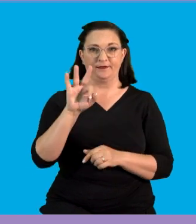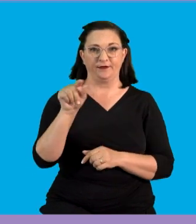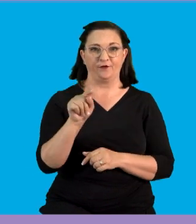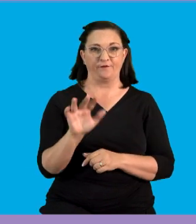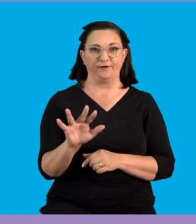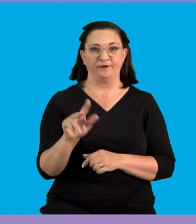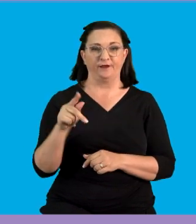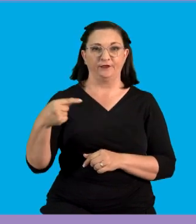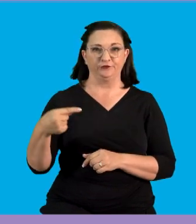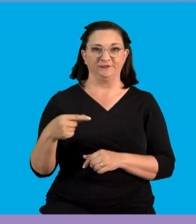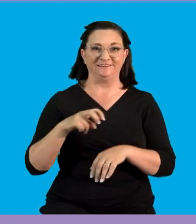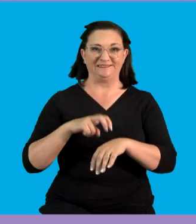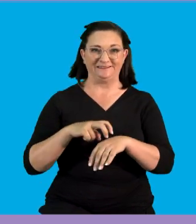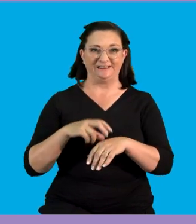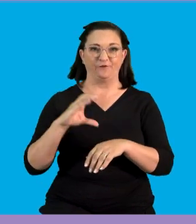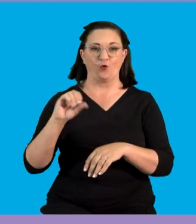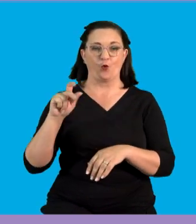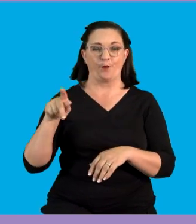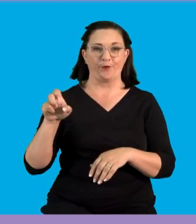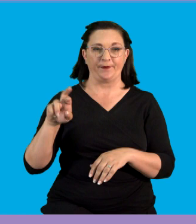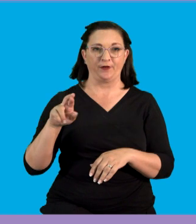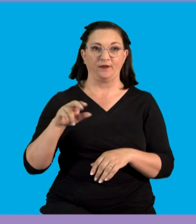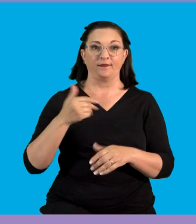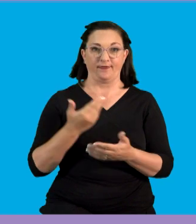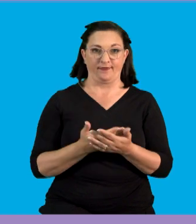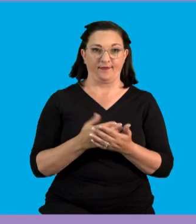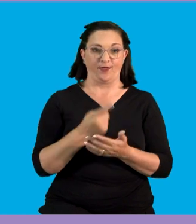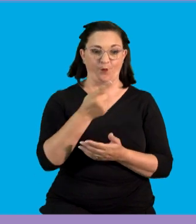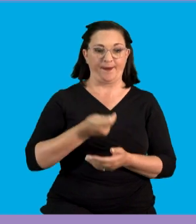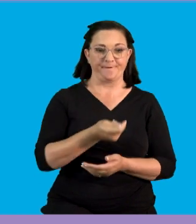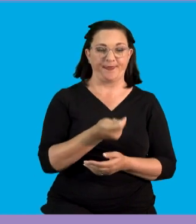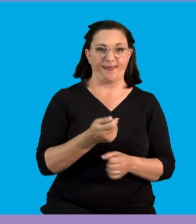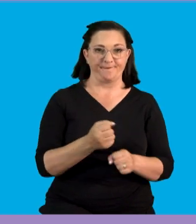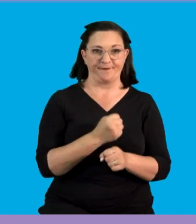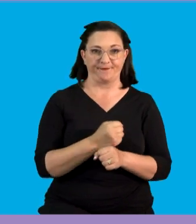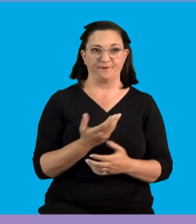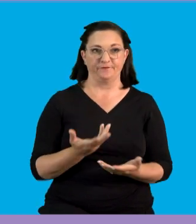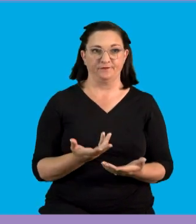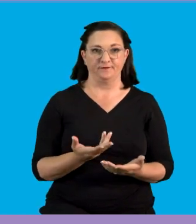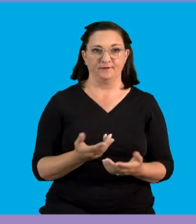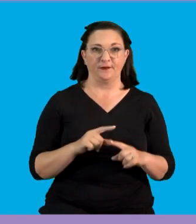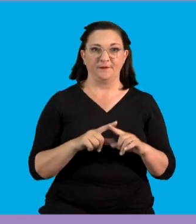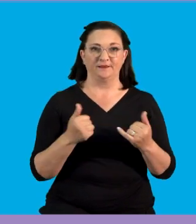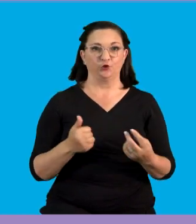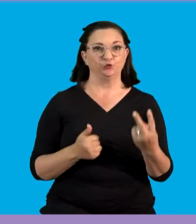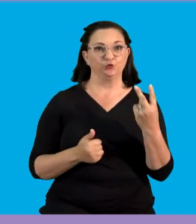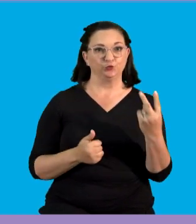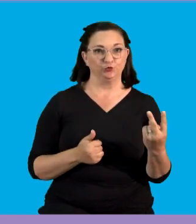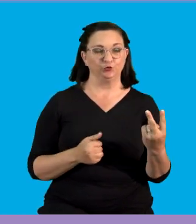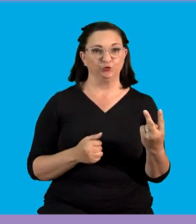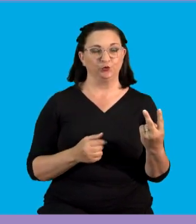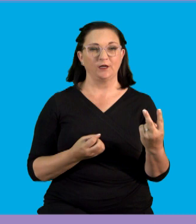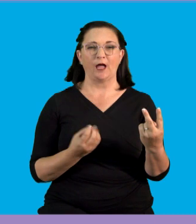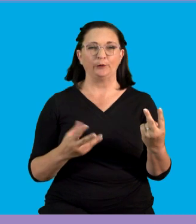kg of copper is needed to make 1 pan. How much copper is needed for 2